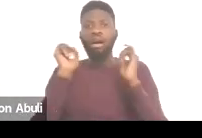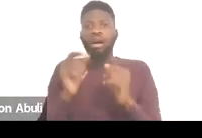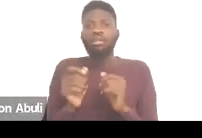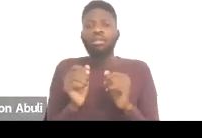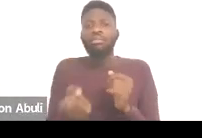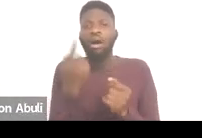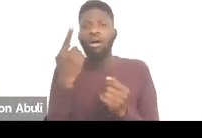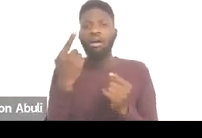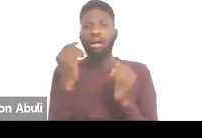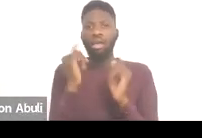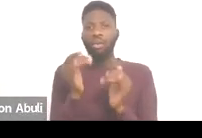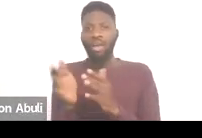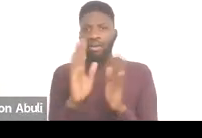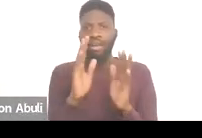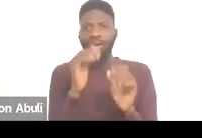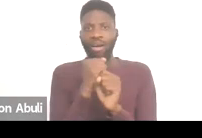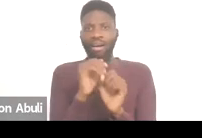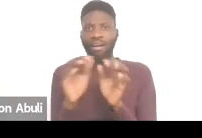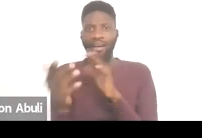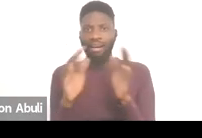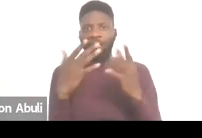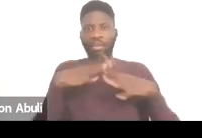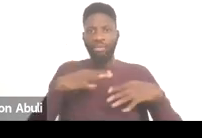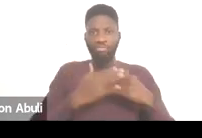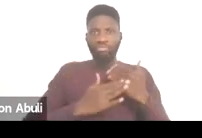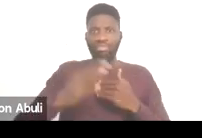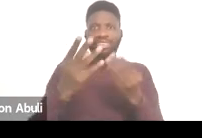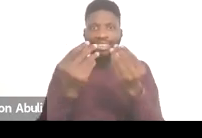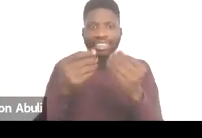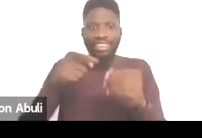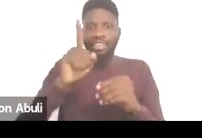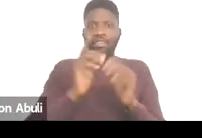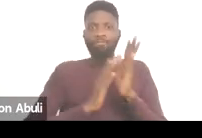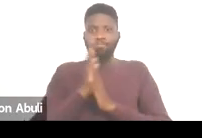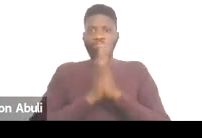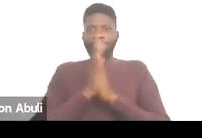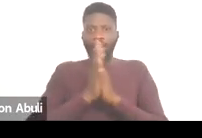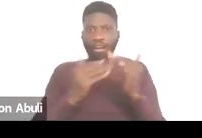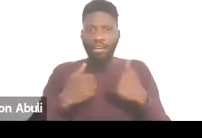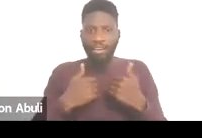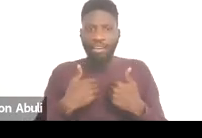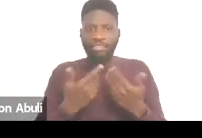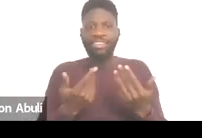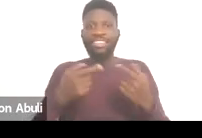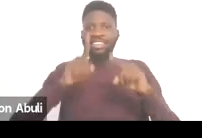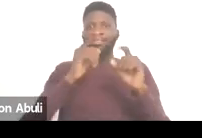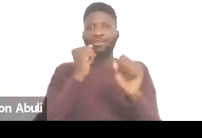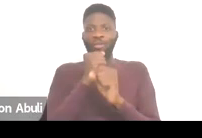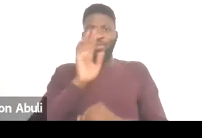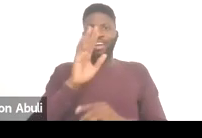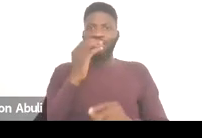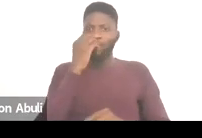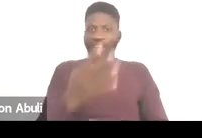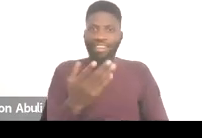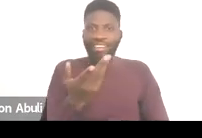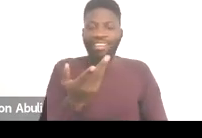to do things, make things easier for people? Are you motivated? Are you excited about your job? This is where